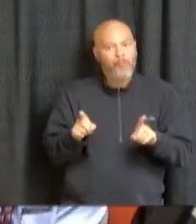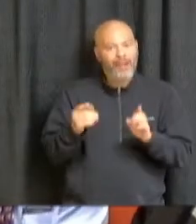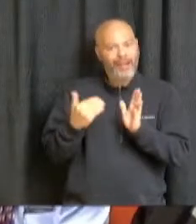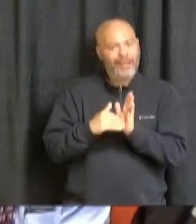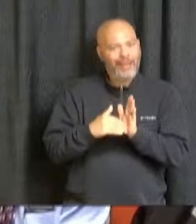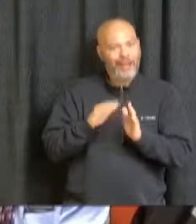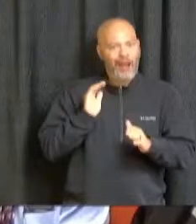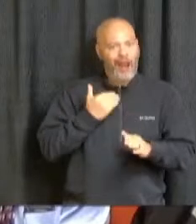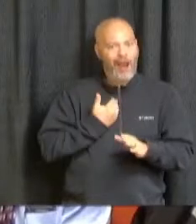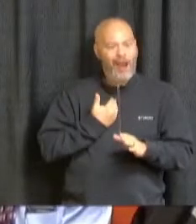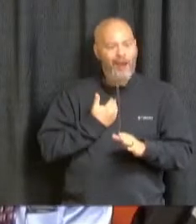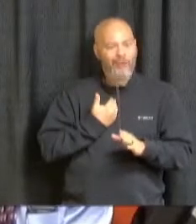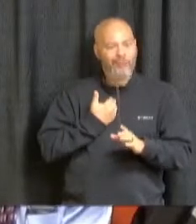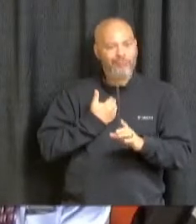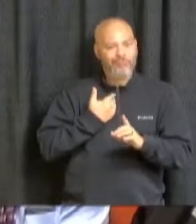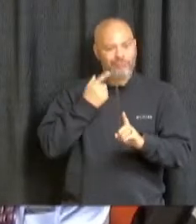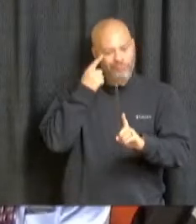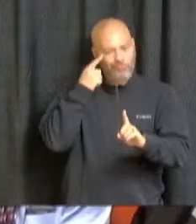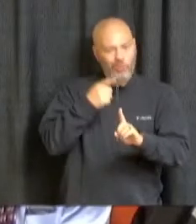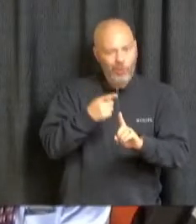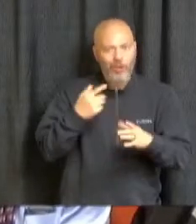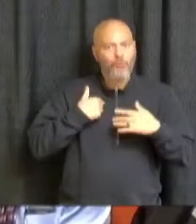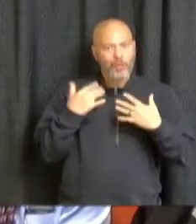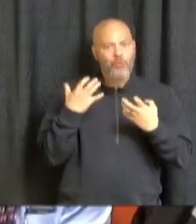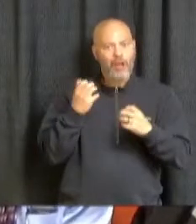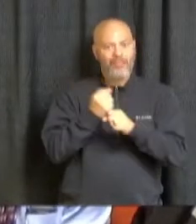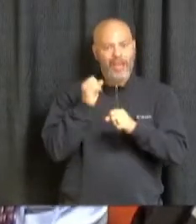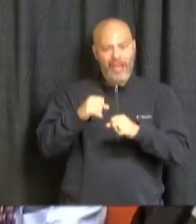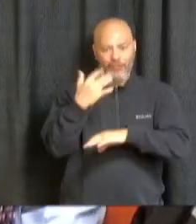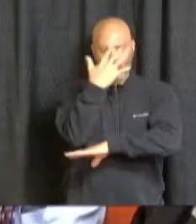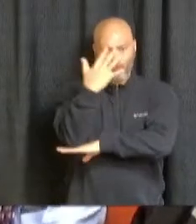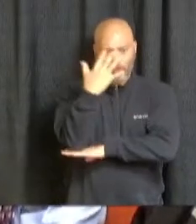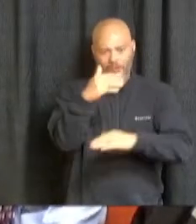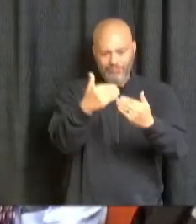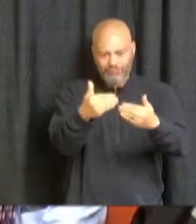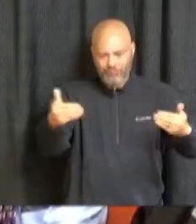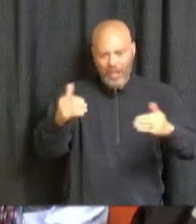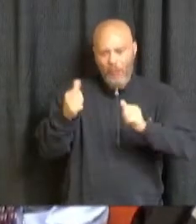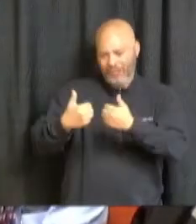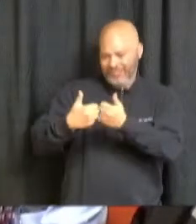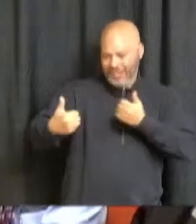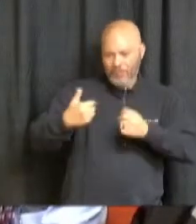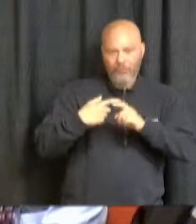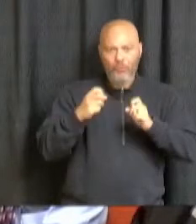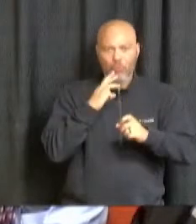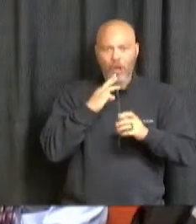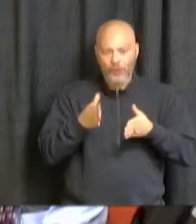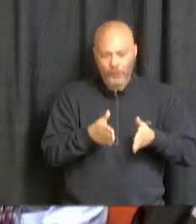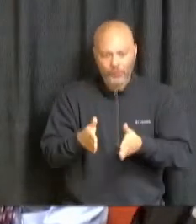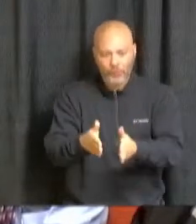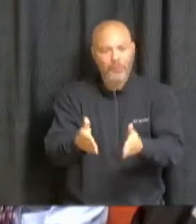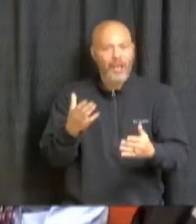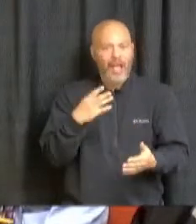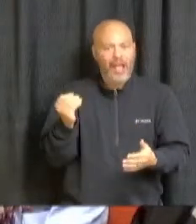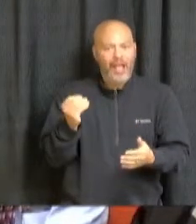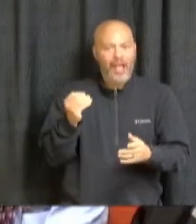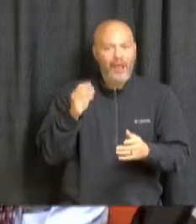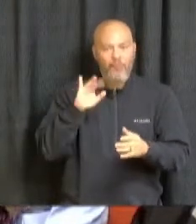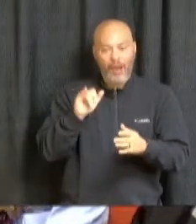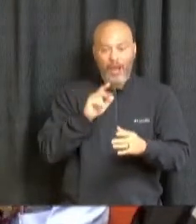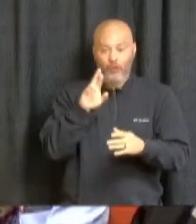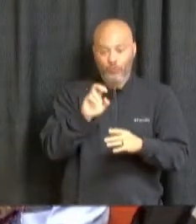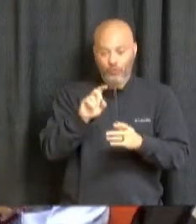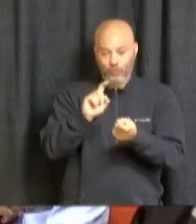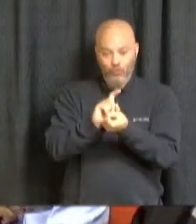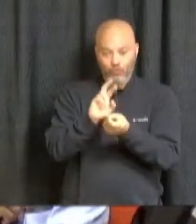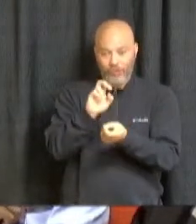again, our major fuss here is just simply about that wood line and the standoff distance from those streams. And I think that by actually